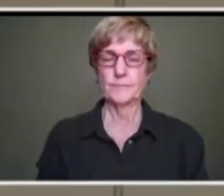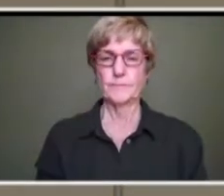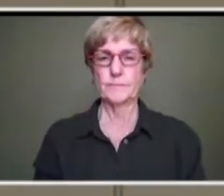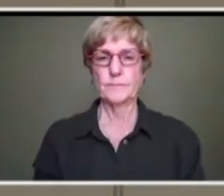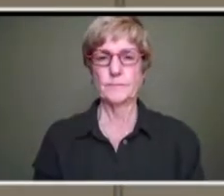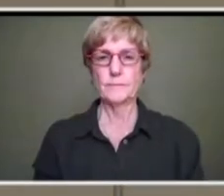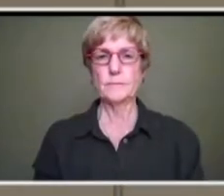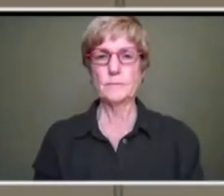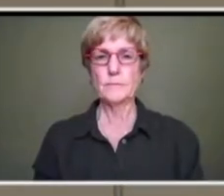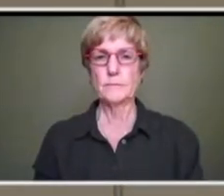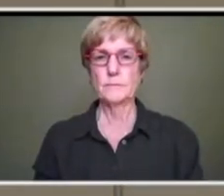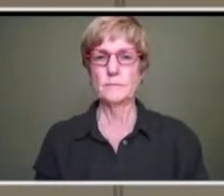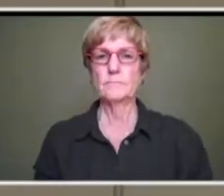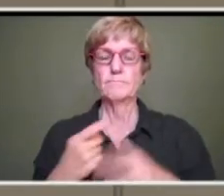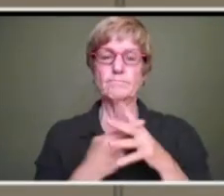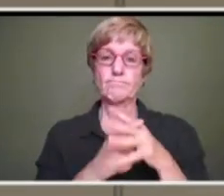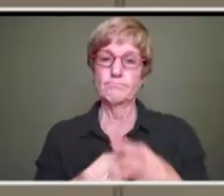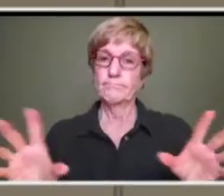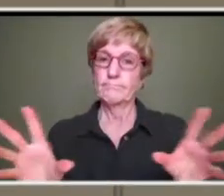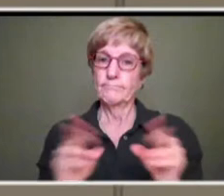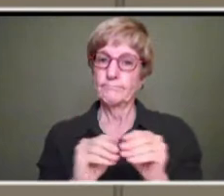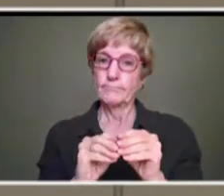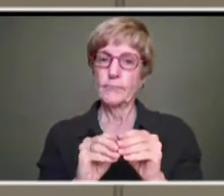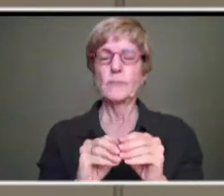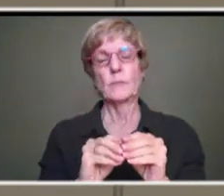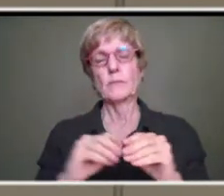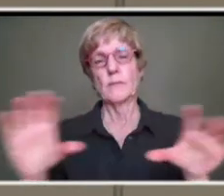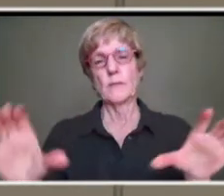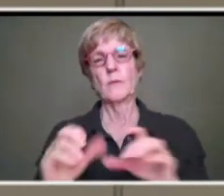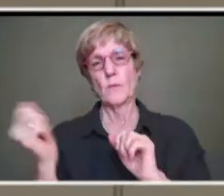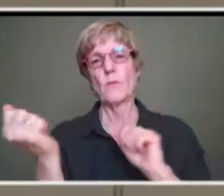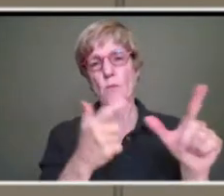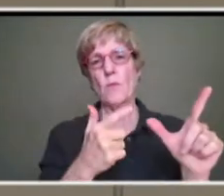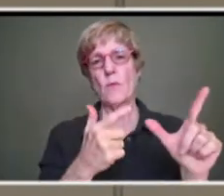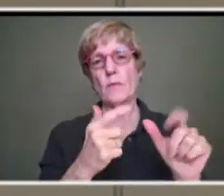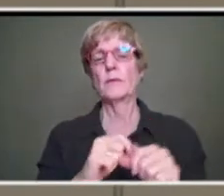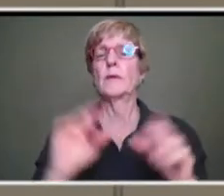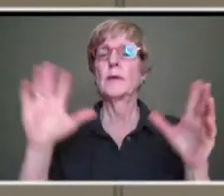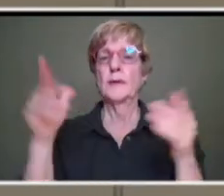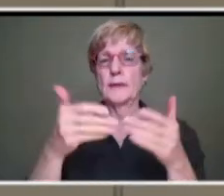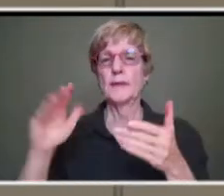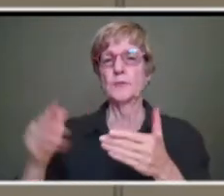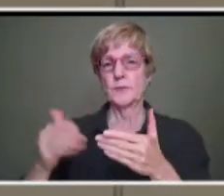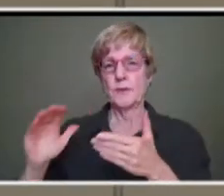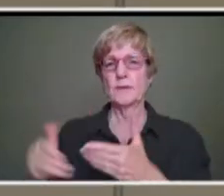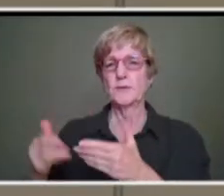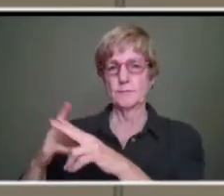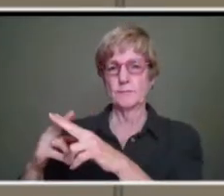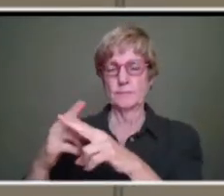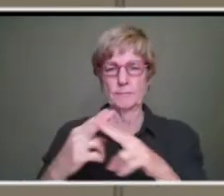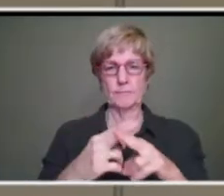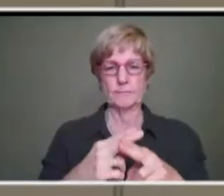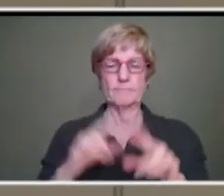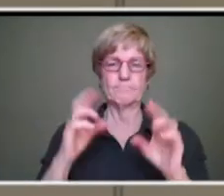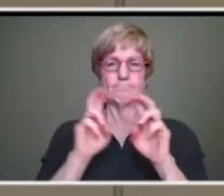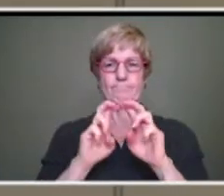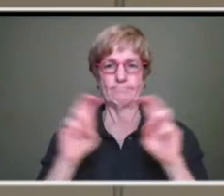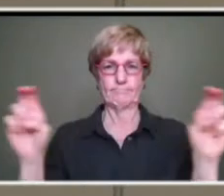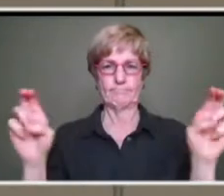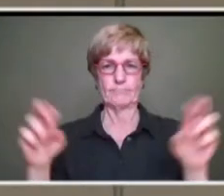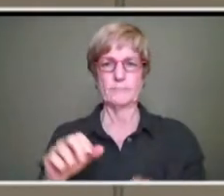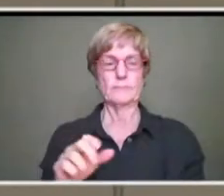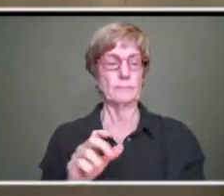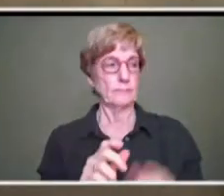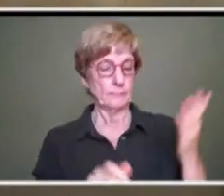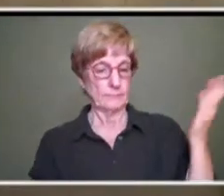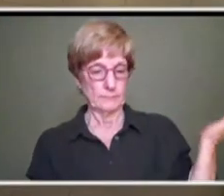um start this meeting as as we do all meetings with introductions uh from the diocese and we'll start to my right